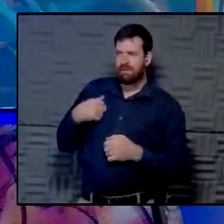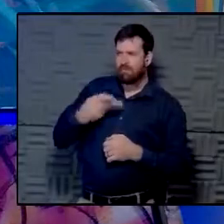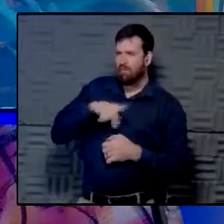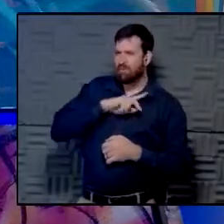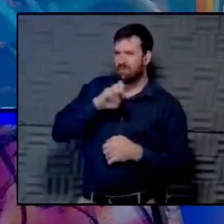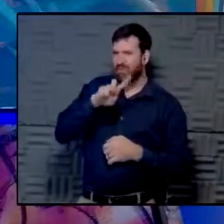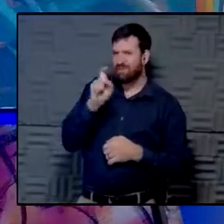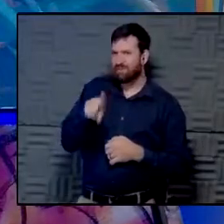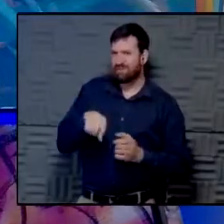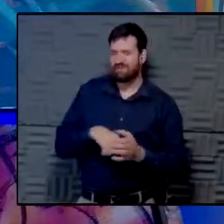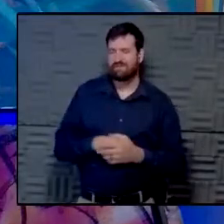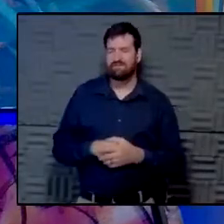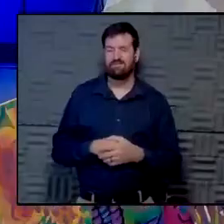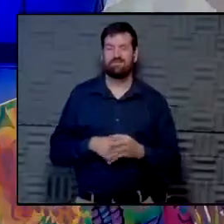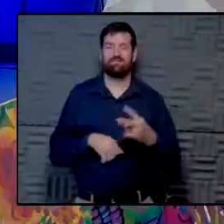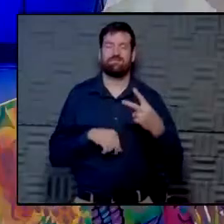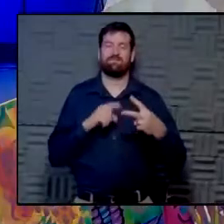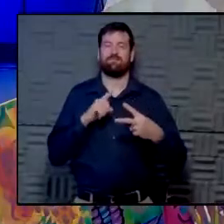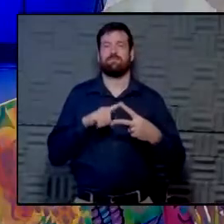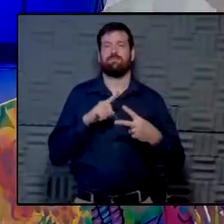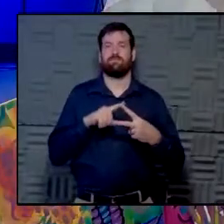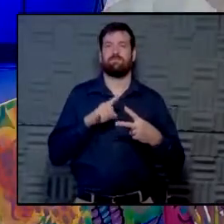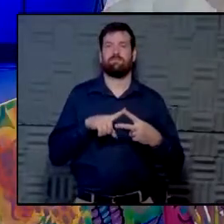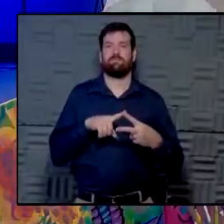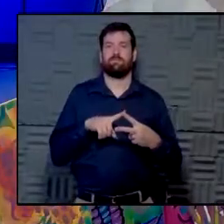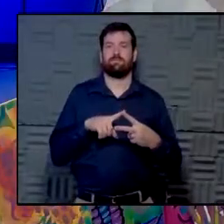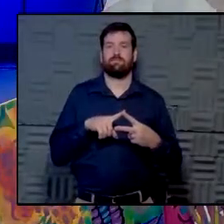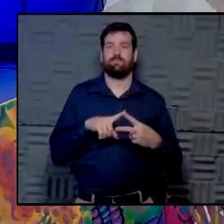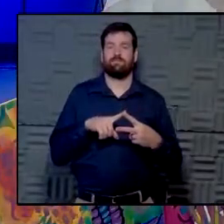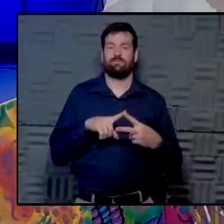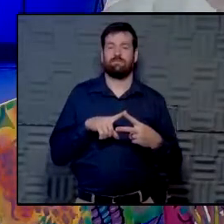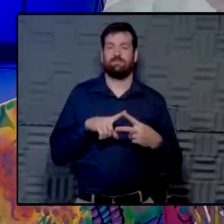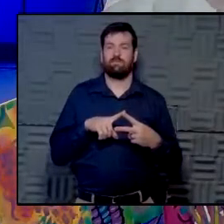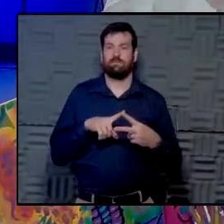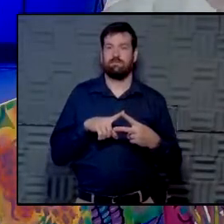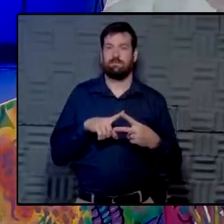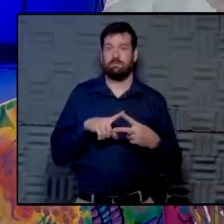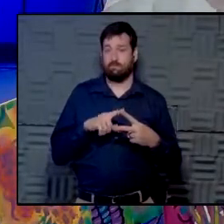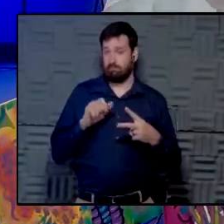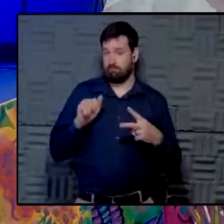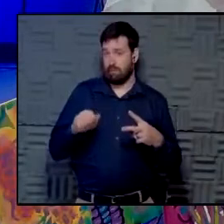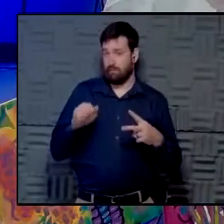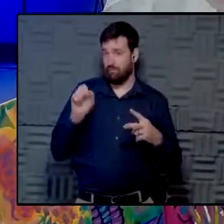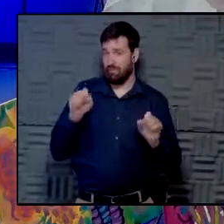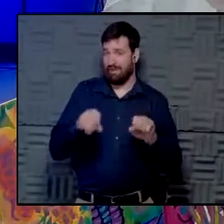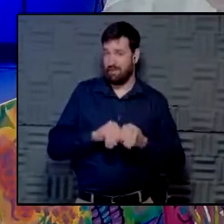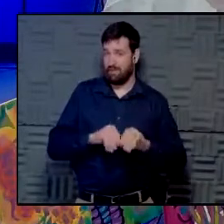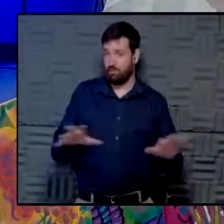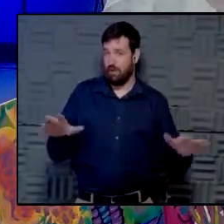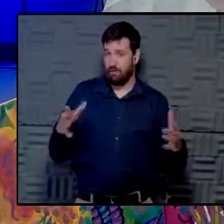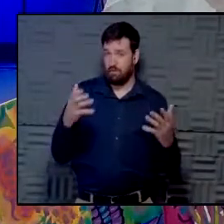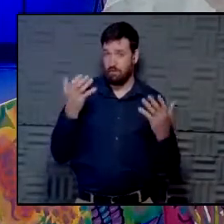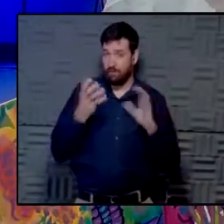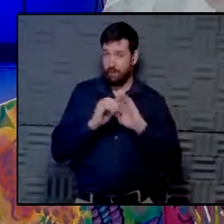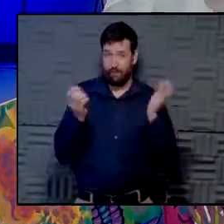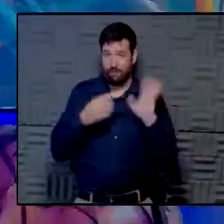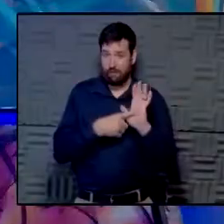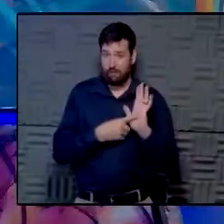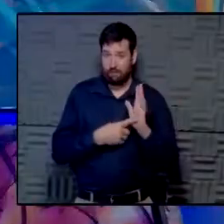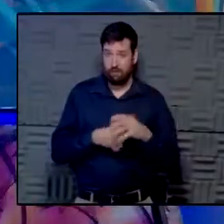questions follow Yeah. up. One is, is it possible they could spread COVID, even being